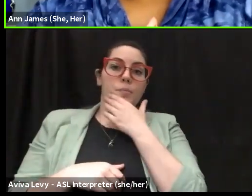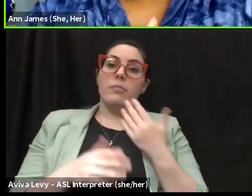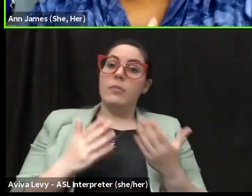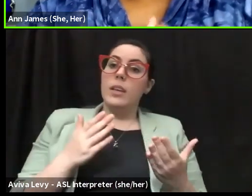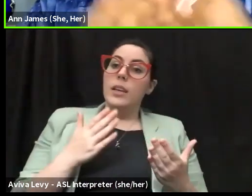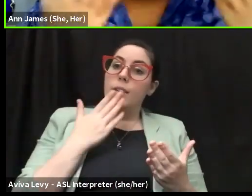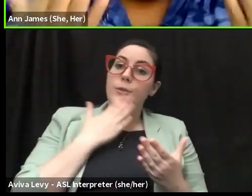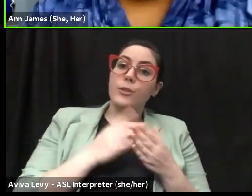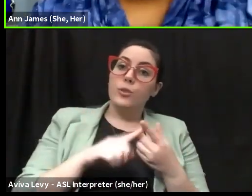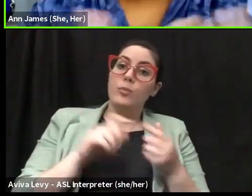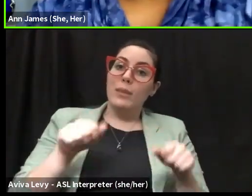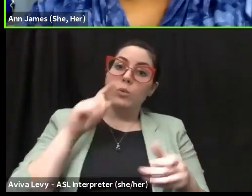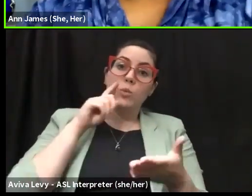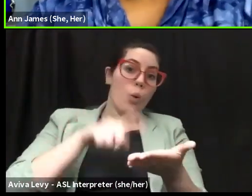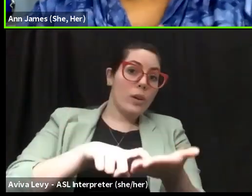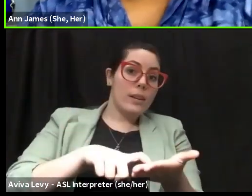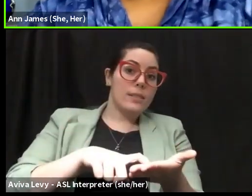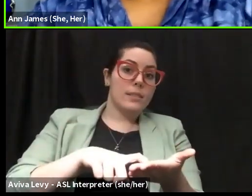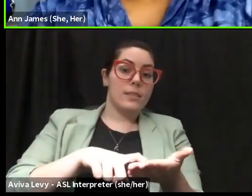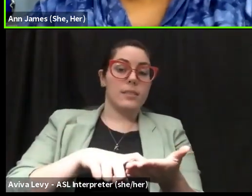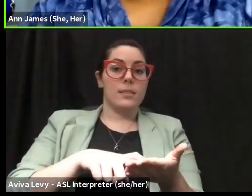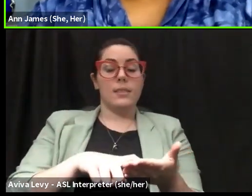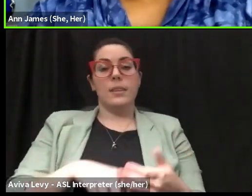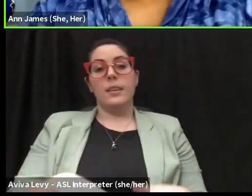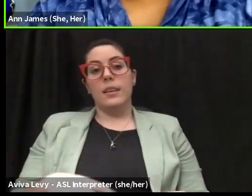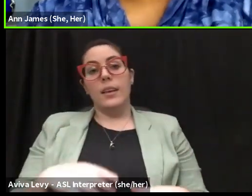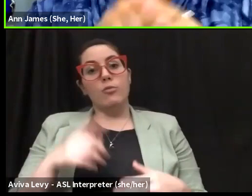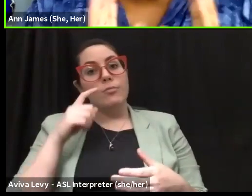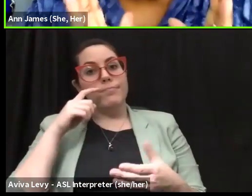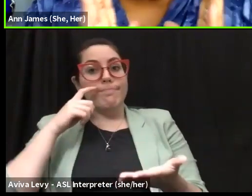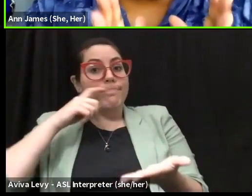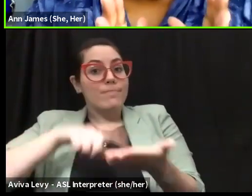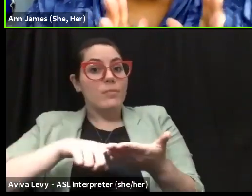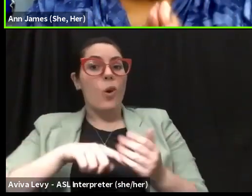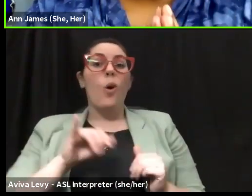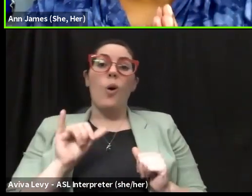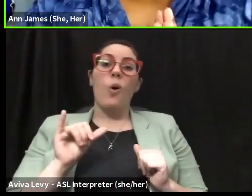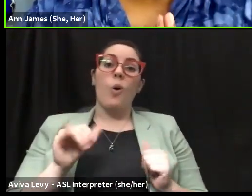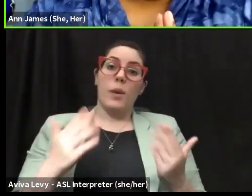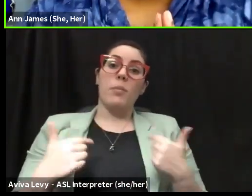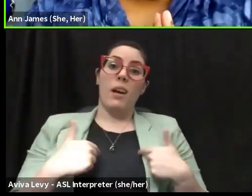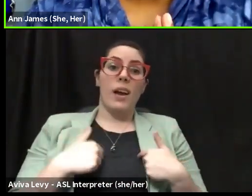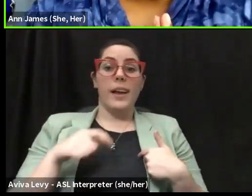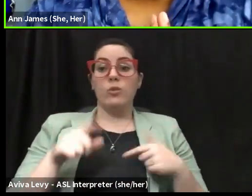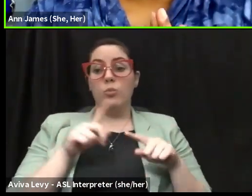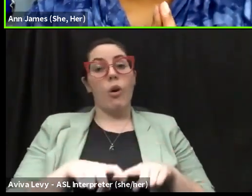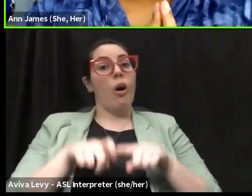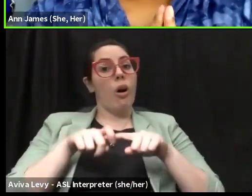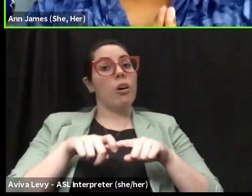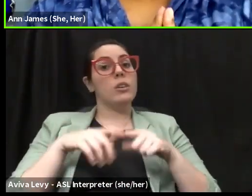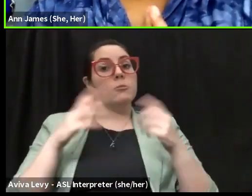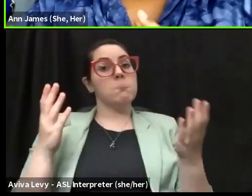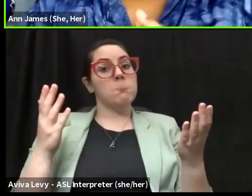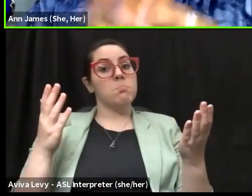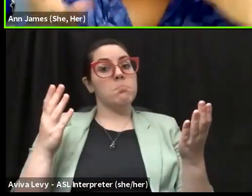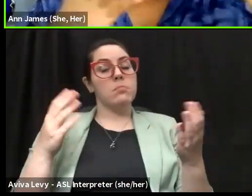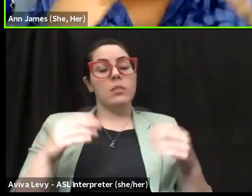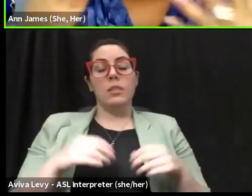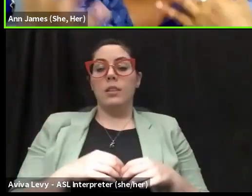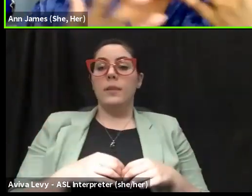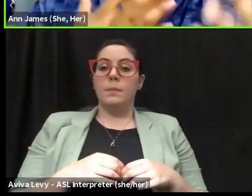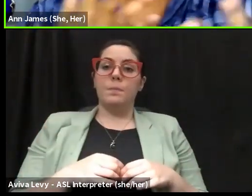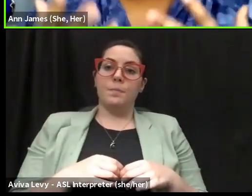and you can in that moment recognize that maybe you need to pause, take a pause for a moment and